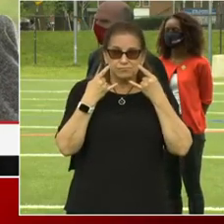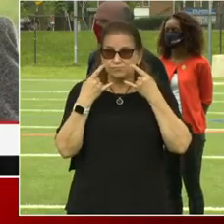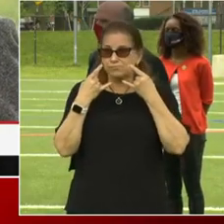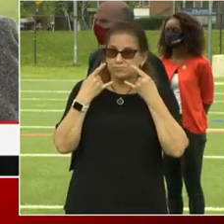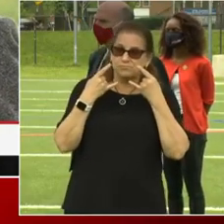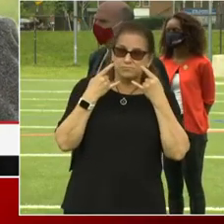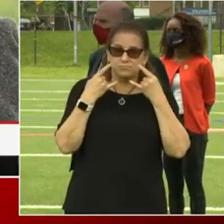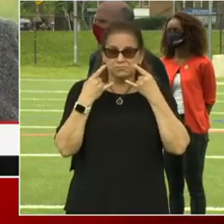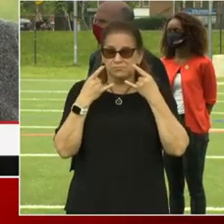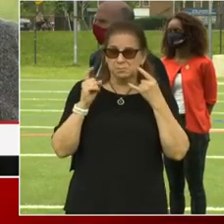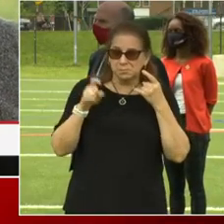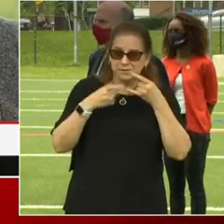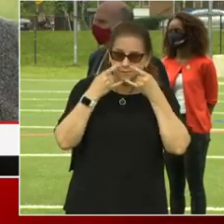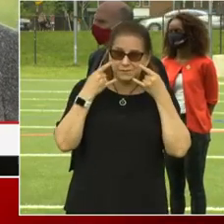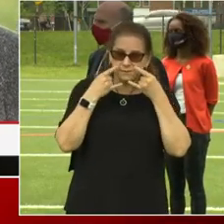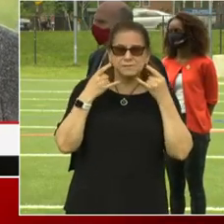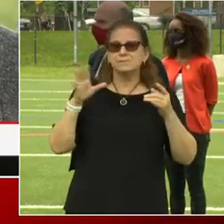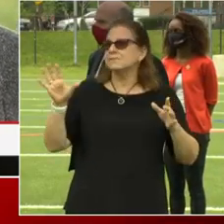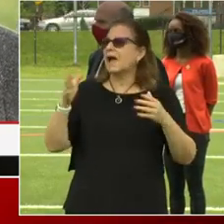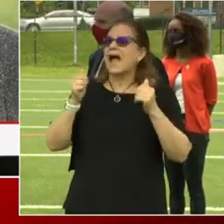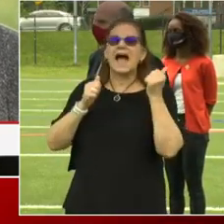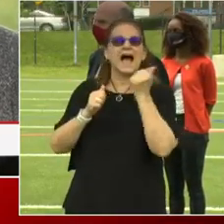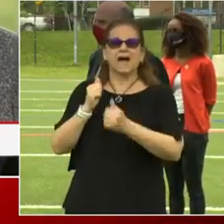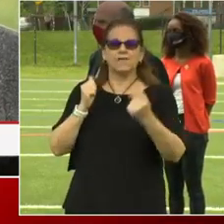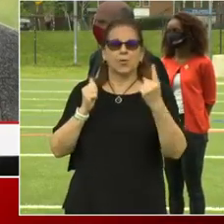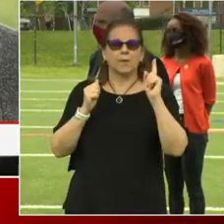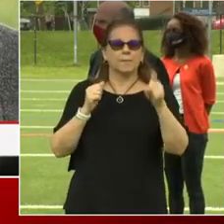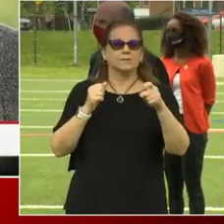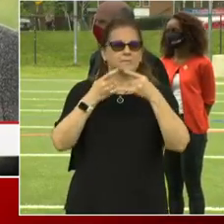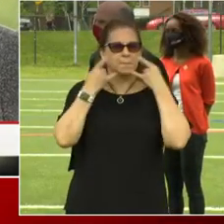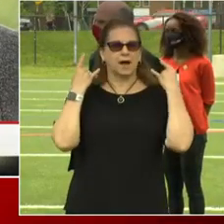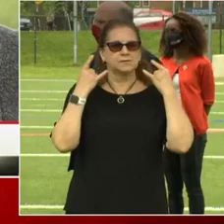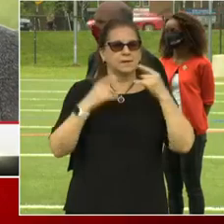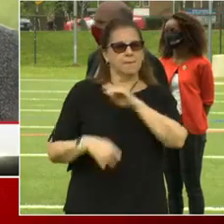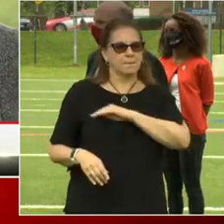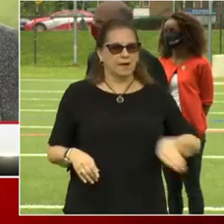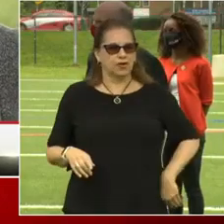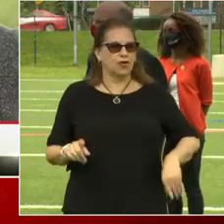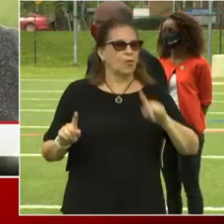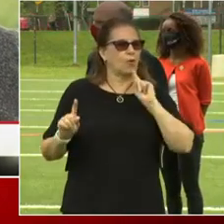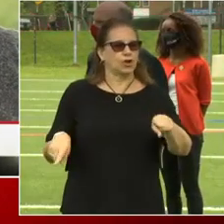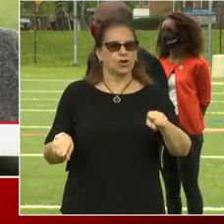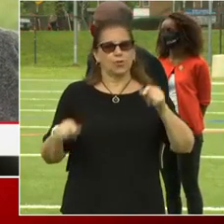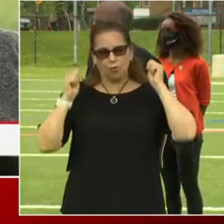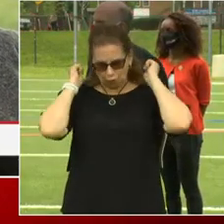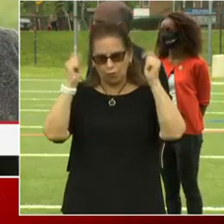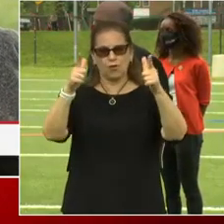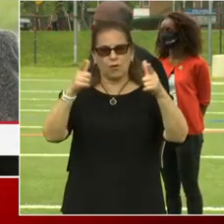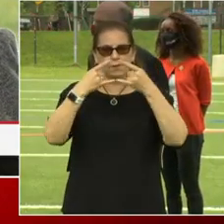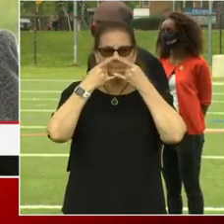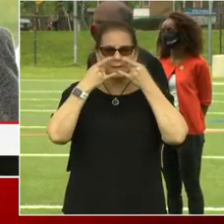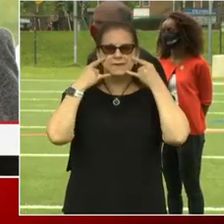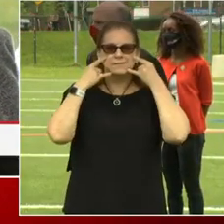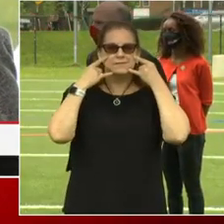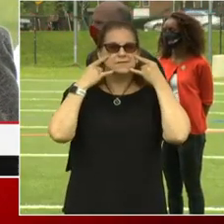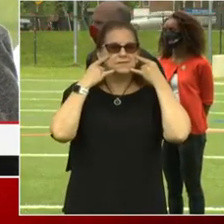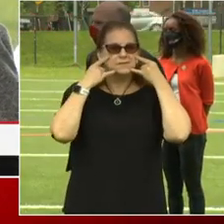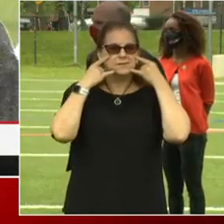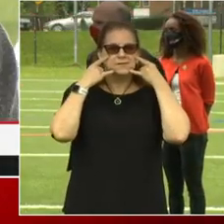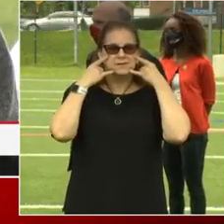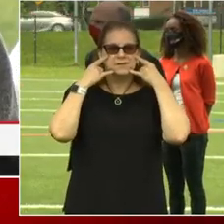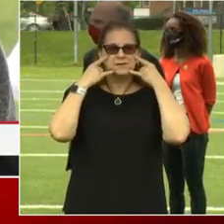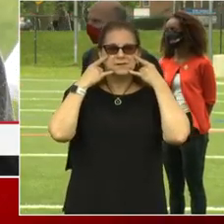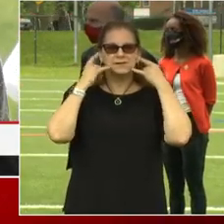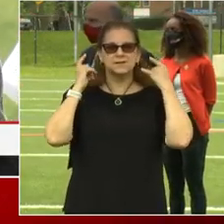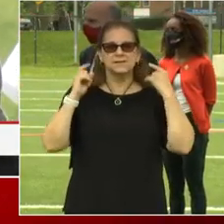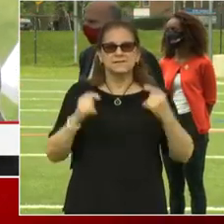Okay. I'm going to tell everybody, go to the mayor's order to read it for themselves. That's number one. Number two, there